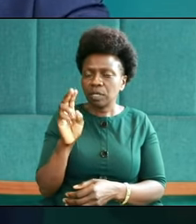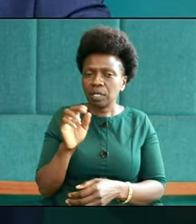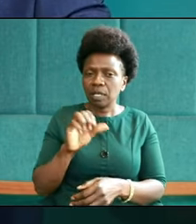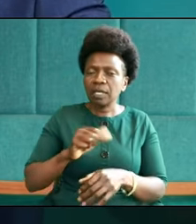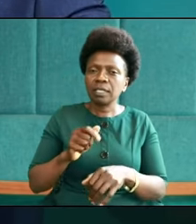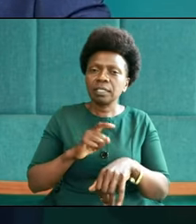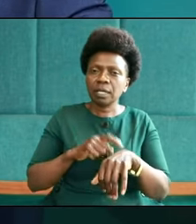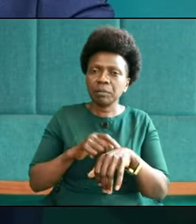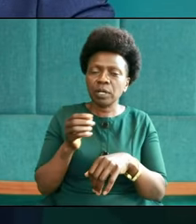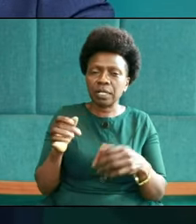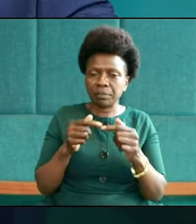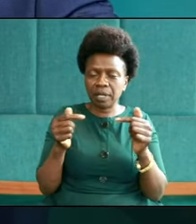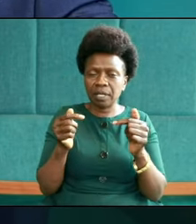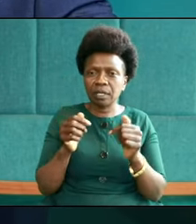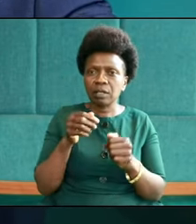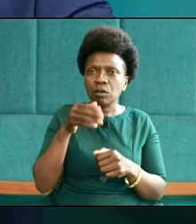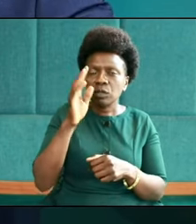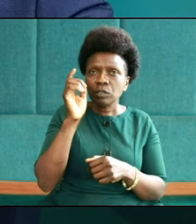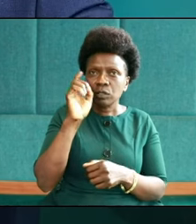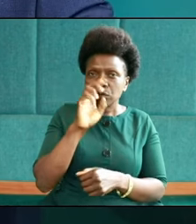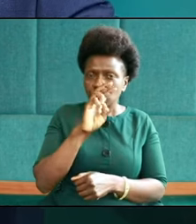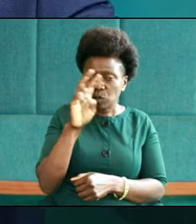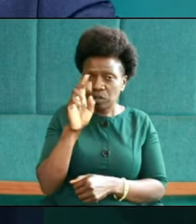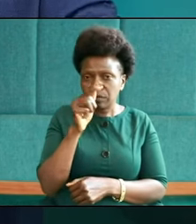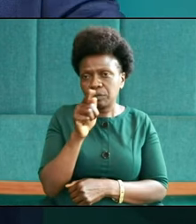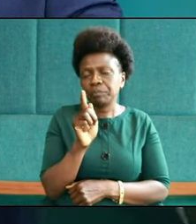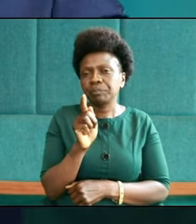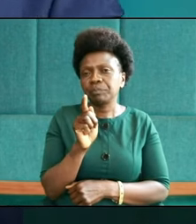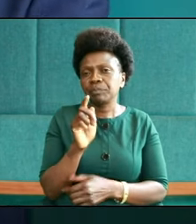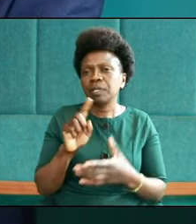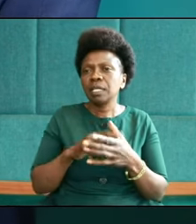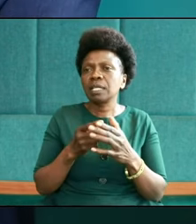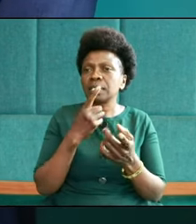you. Then he says,